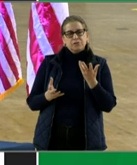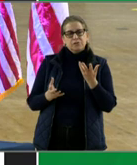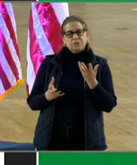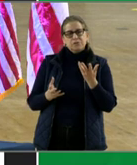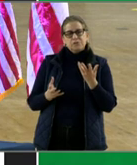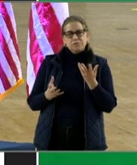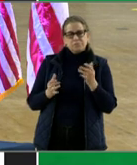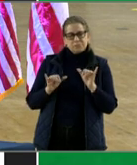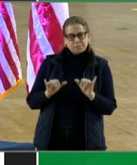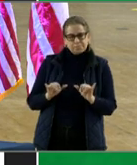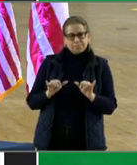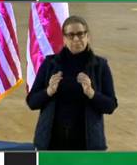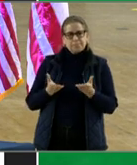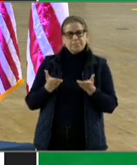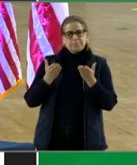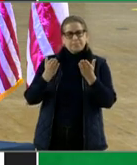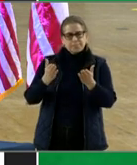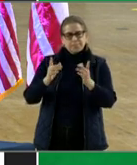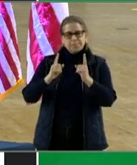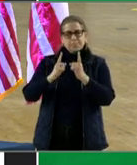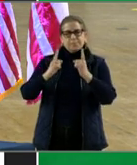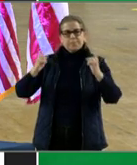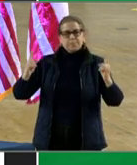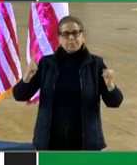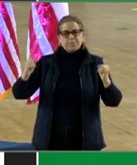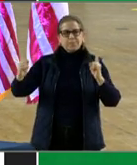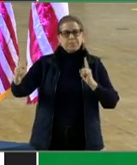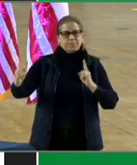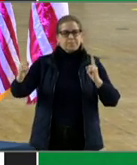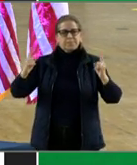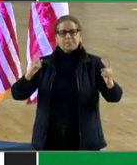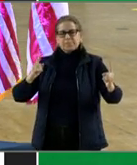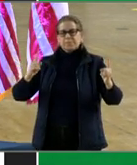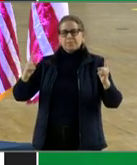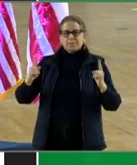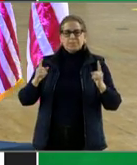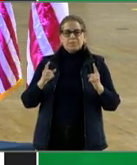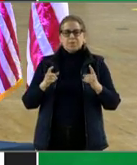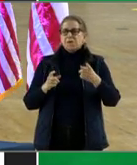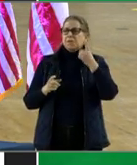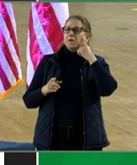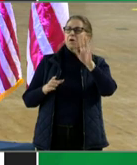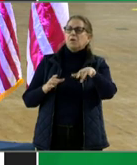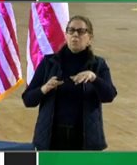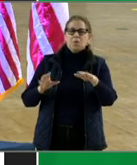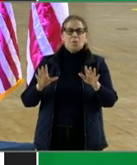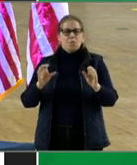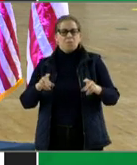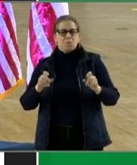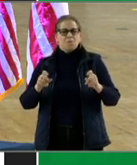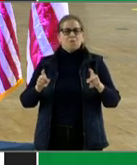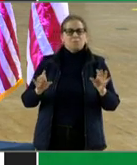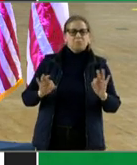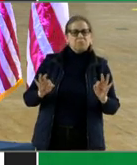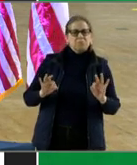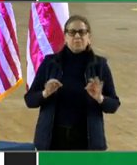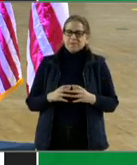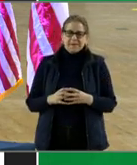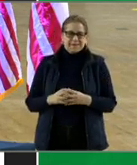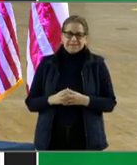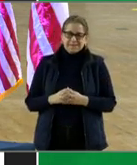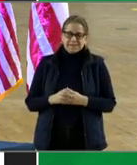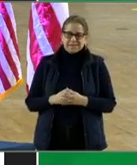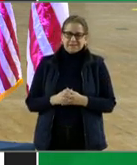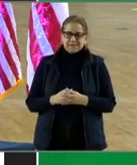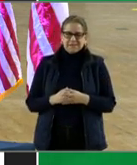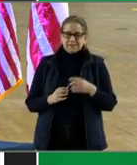picture. We model that approximately 93,000 people in our city could get infected